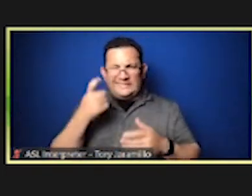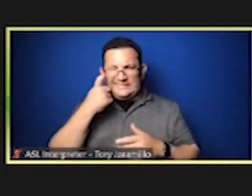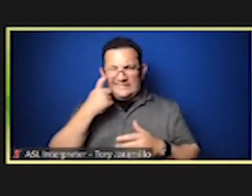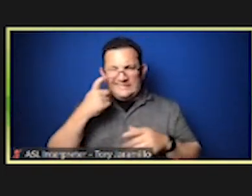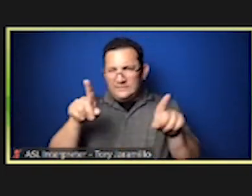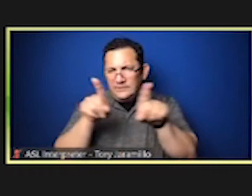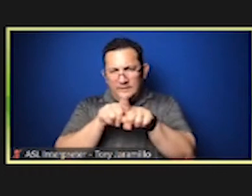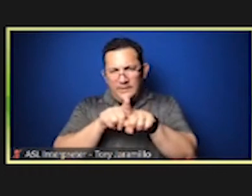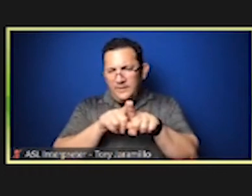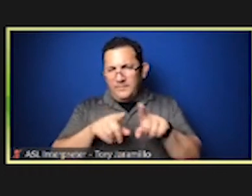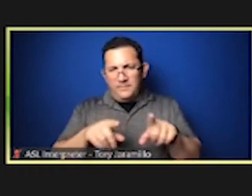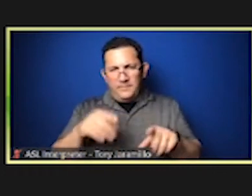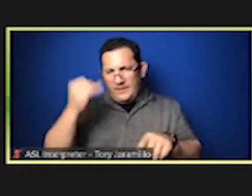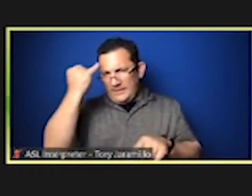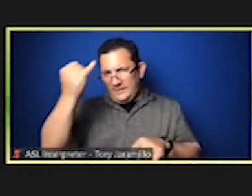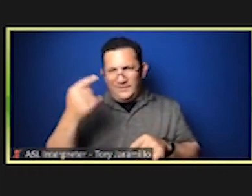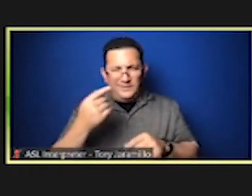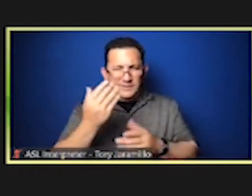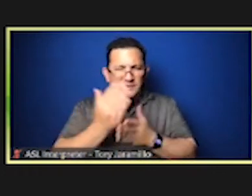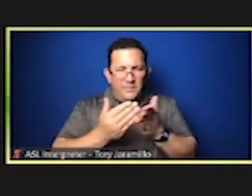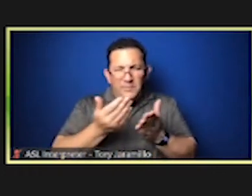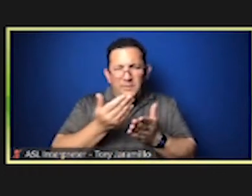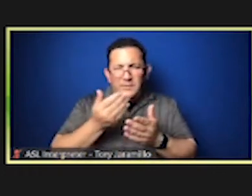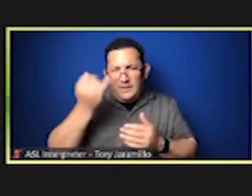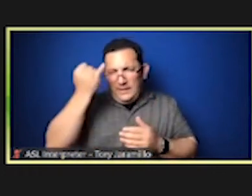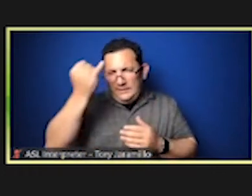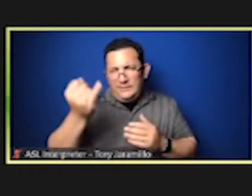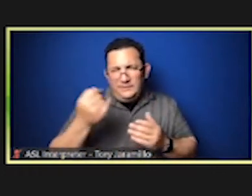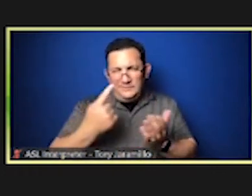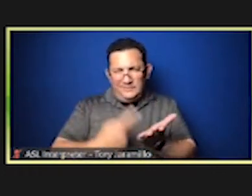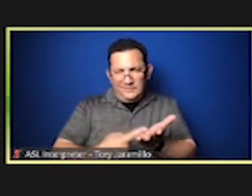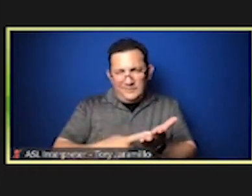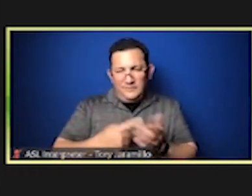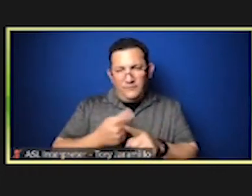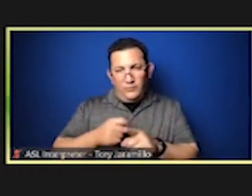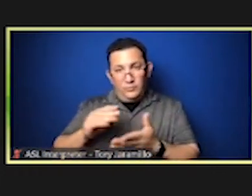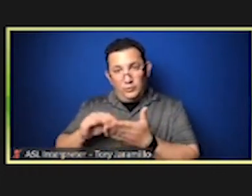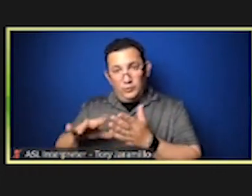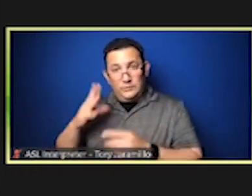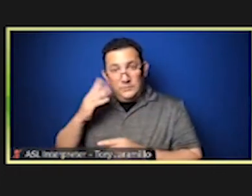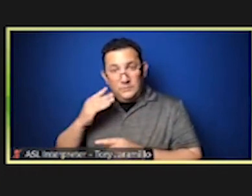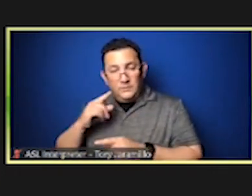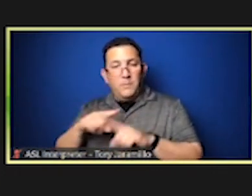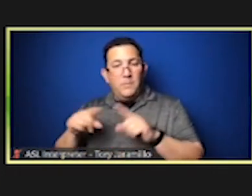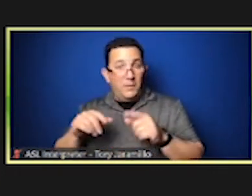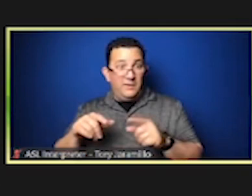talked about, some of the things we just talked about in the student experience, and much, much more.